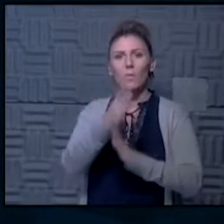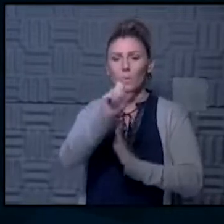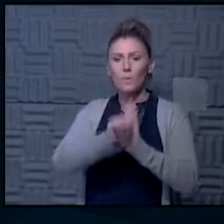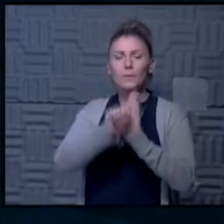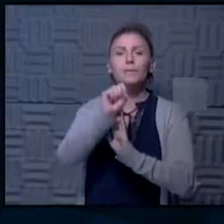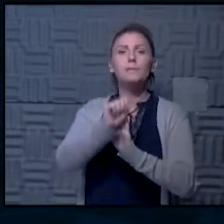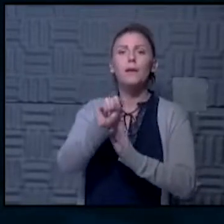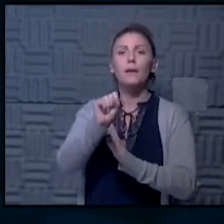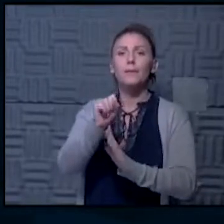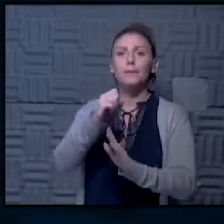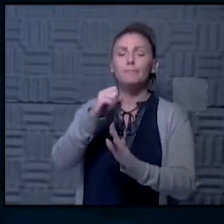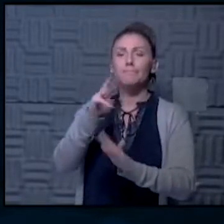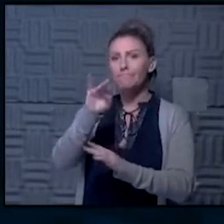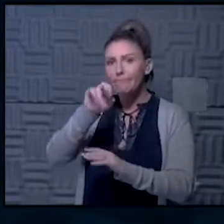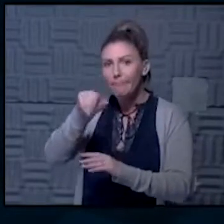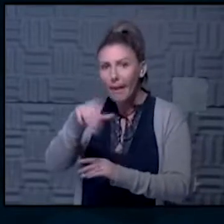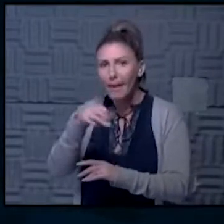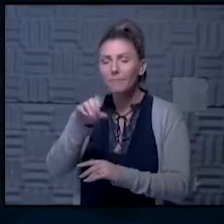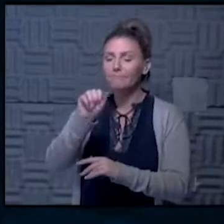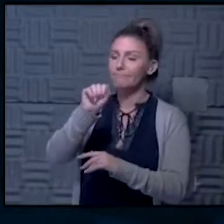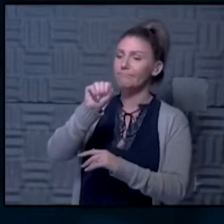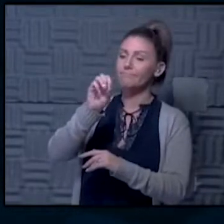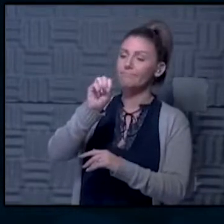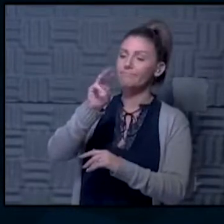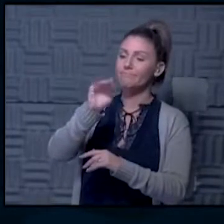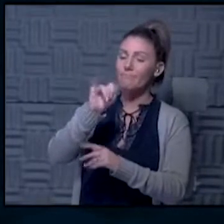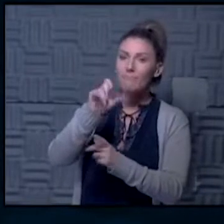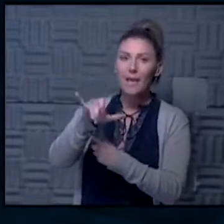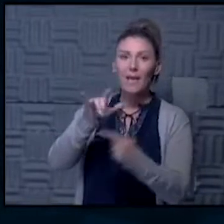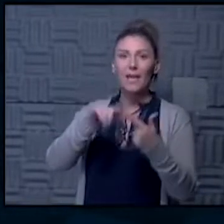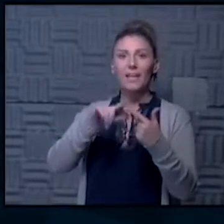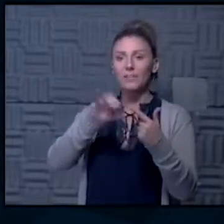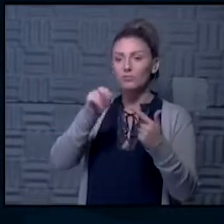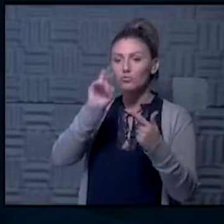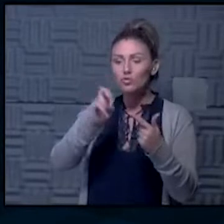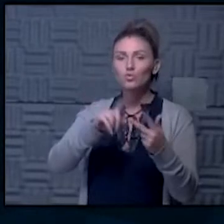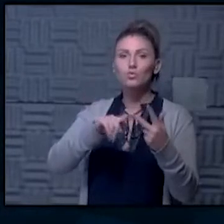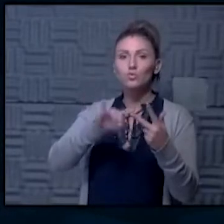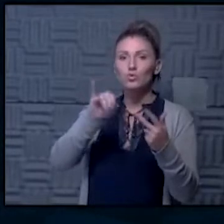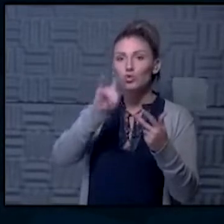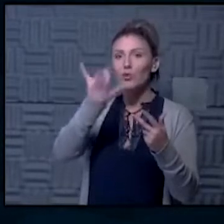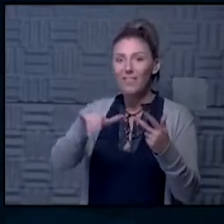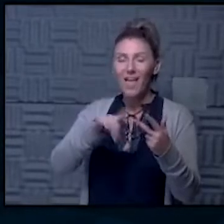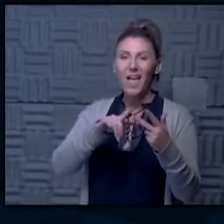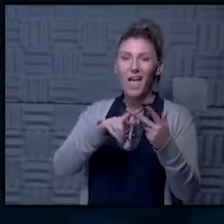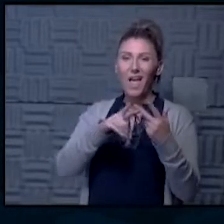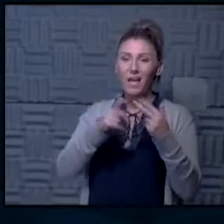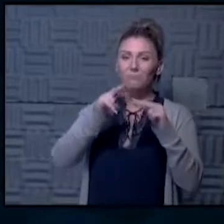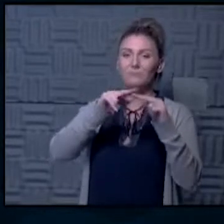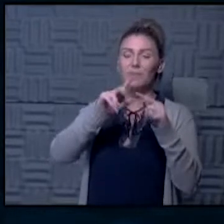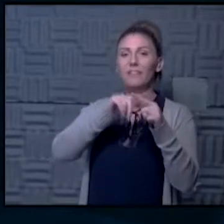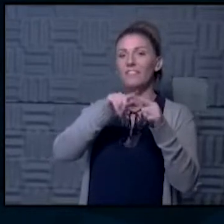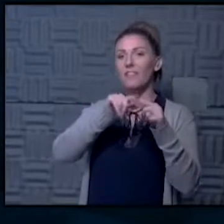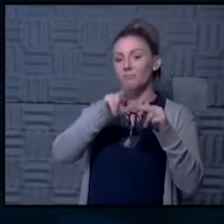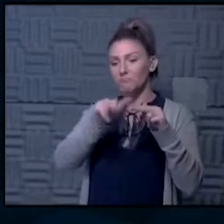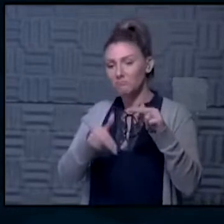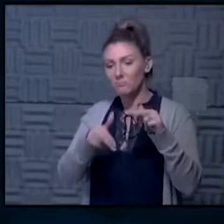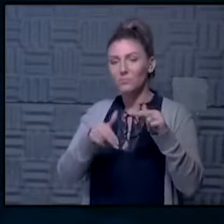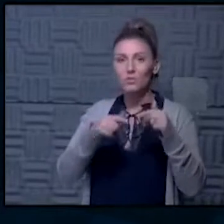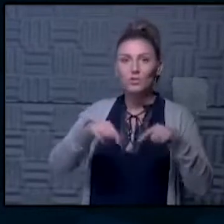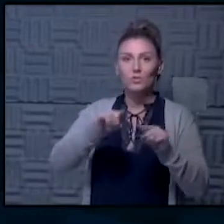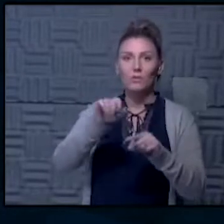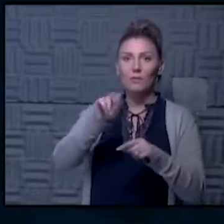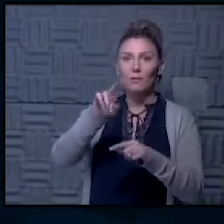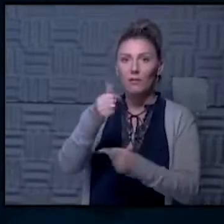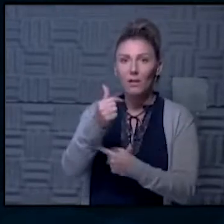of May. June and early July, we saw a little bit of an increase, then a little bit of that drop as we moved into